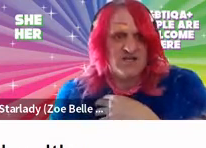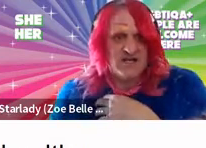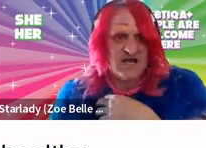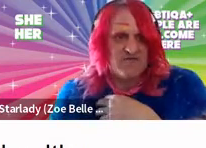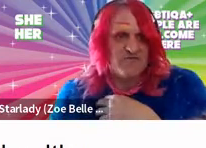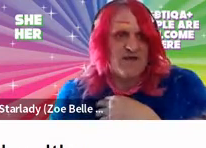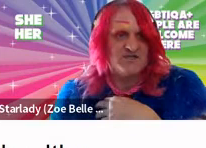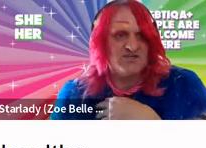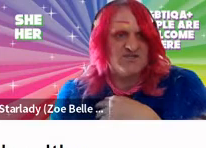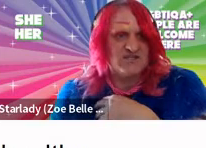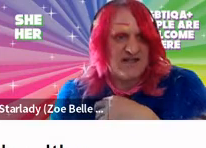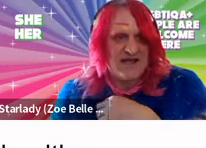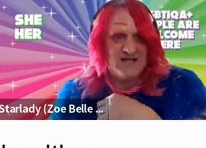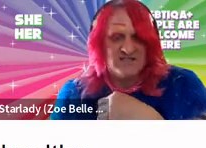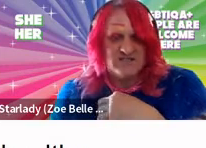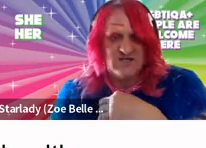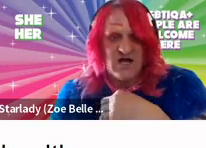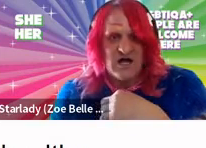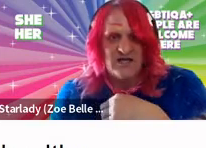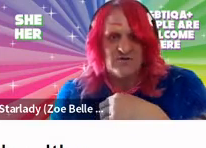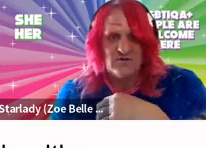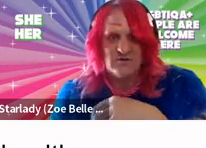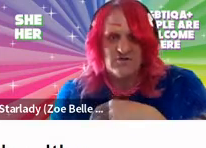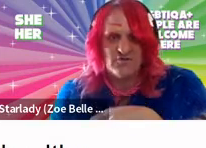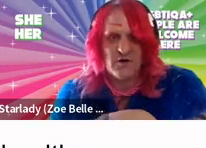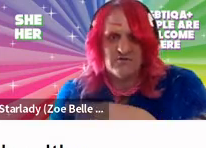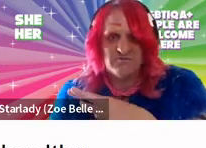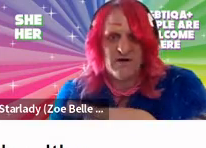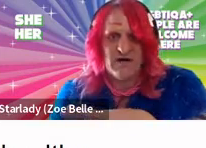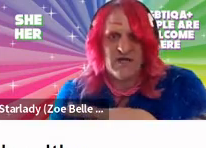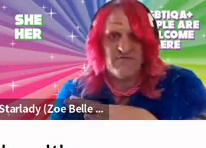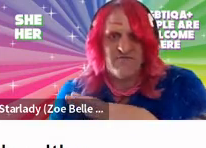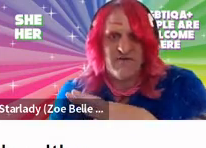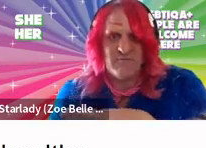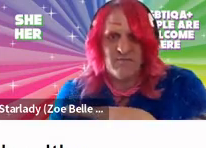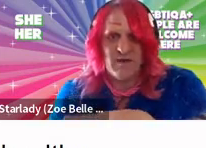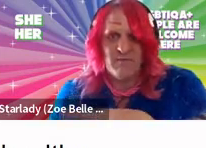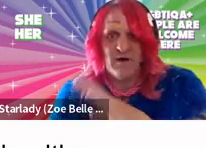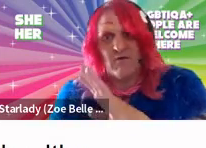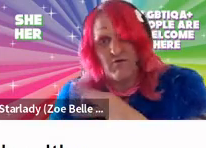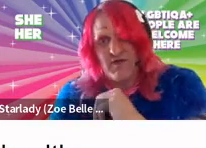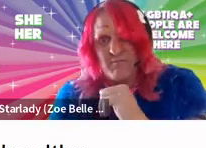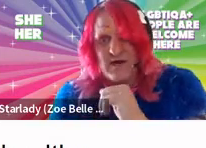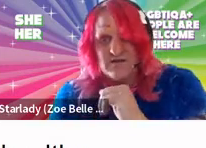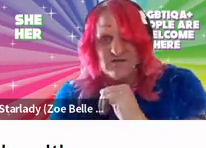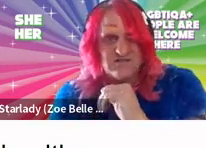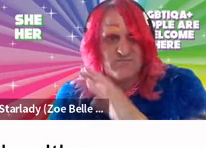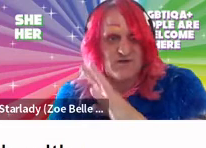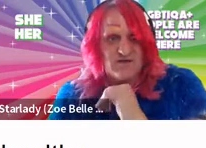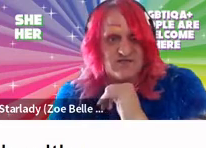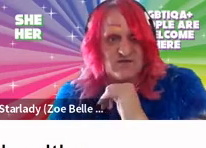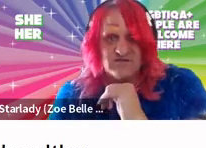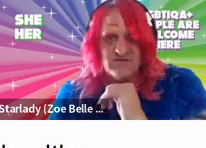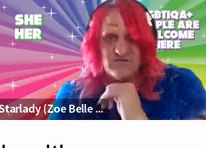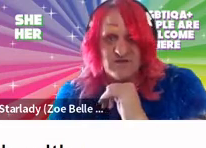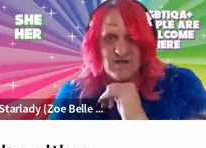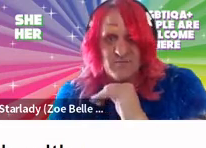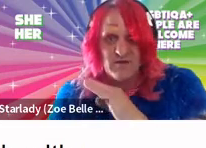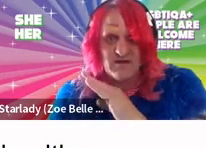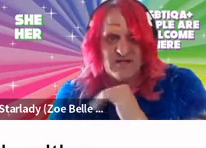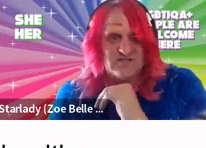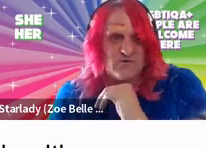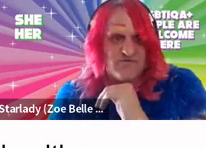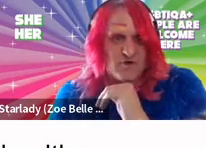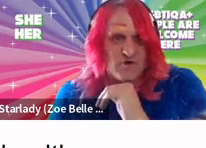having their gender affirmation delayed, denied, or controlled by a family member or their partners in terms of